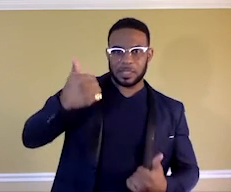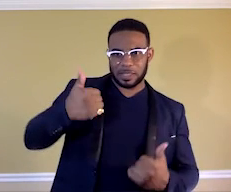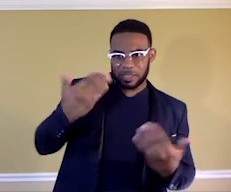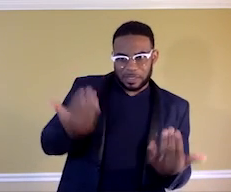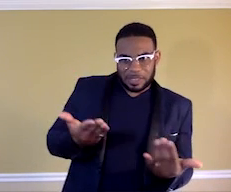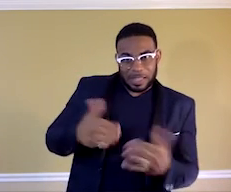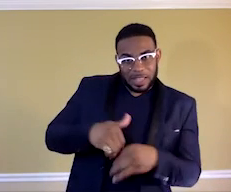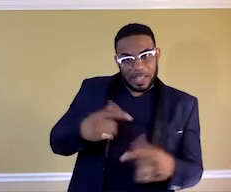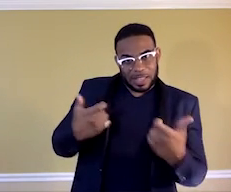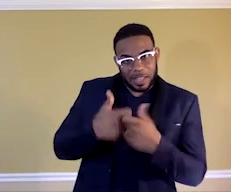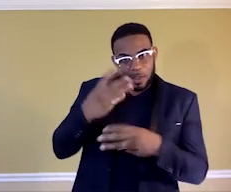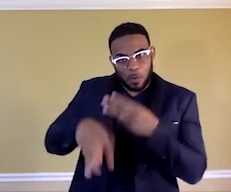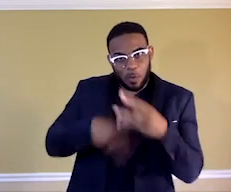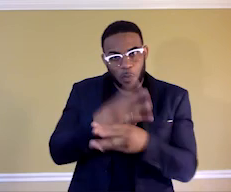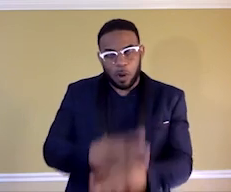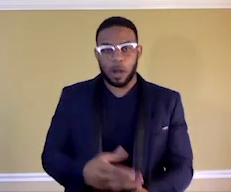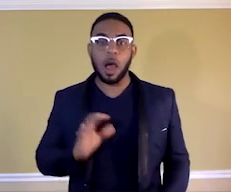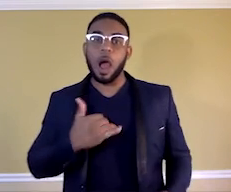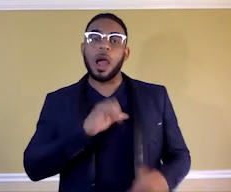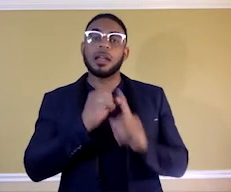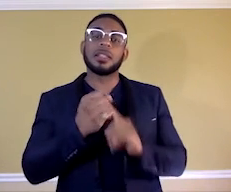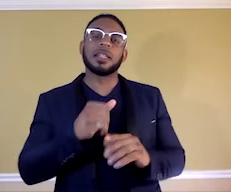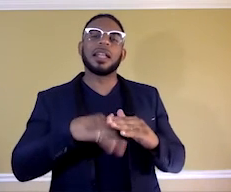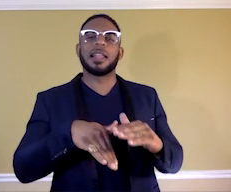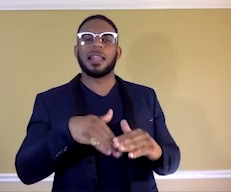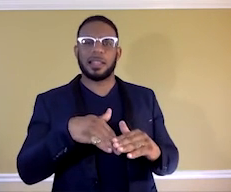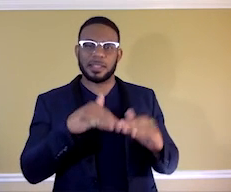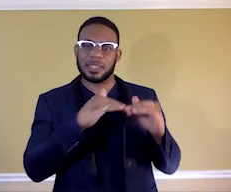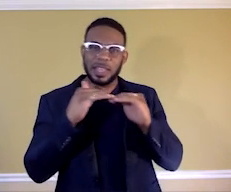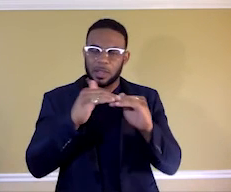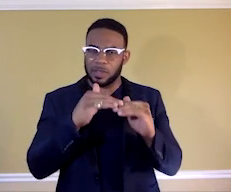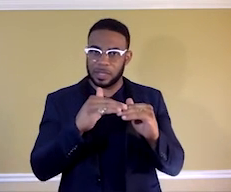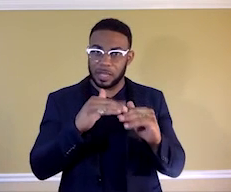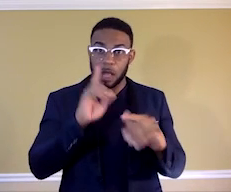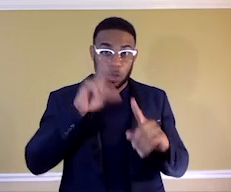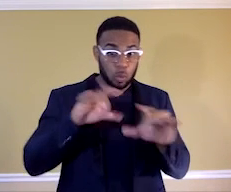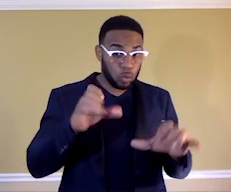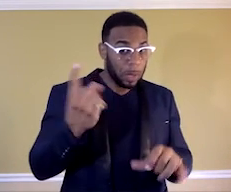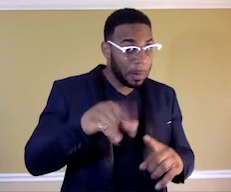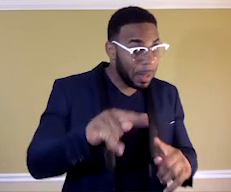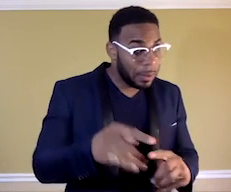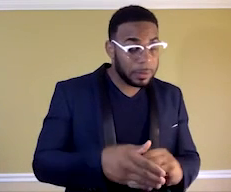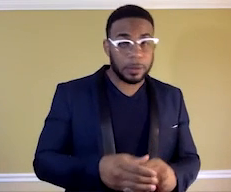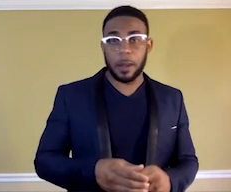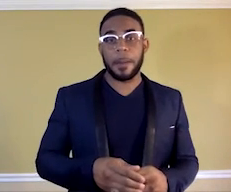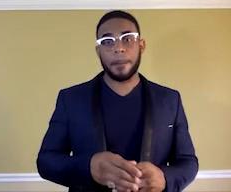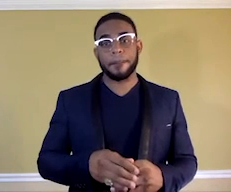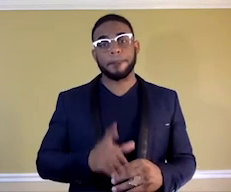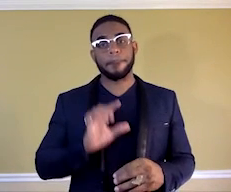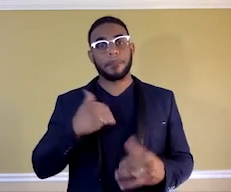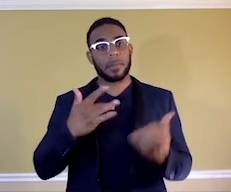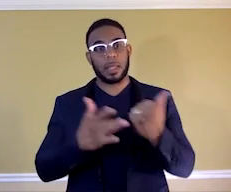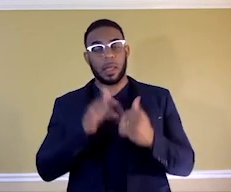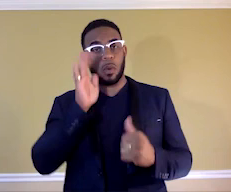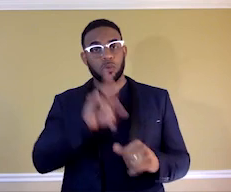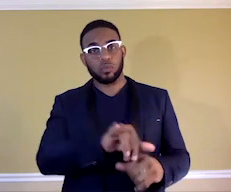the digital world. Our society lacks equity, and until we do something about it, so will our